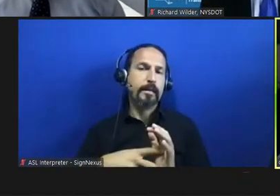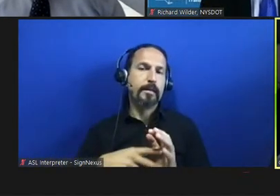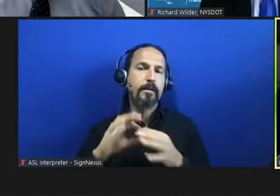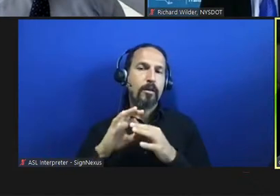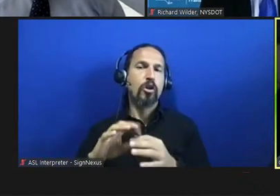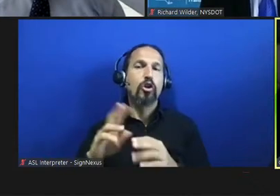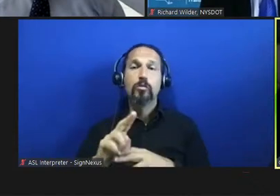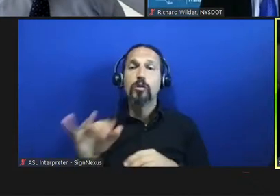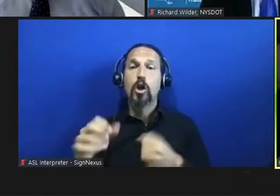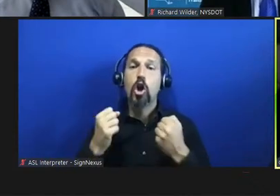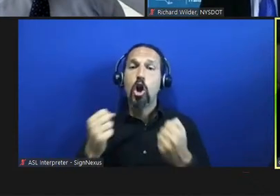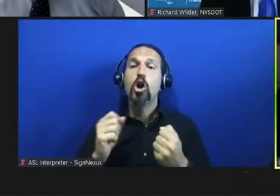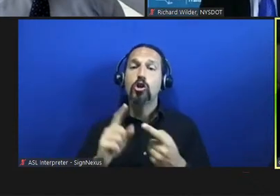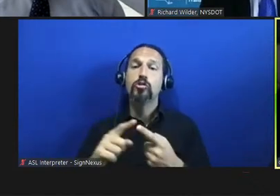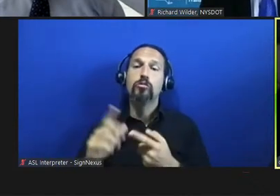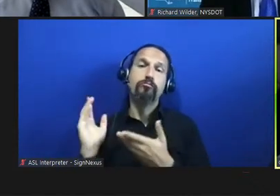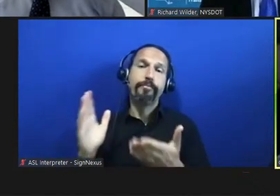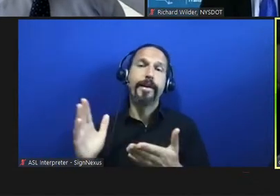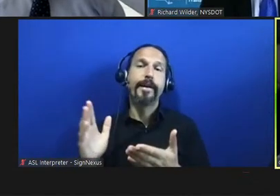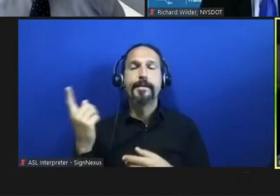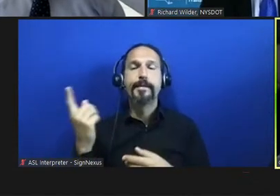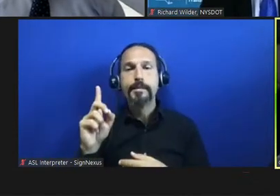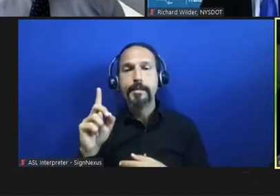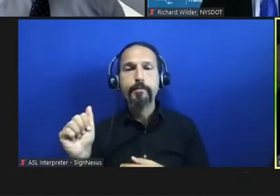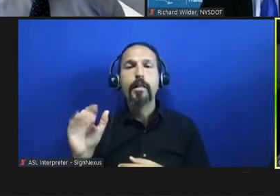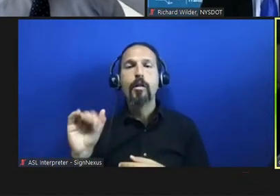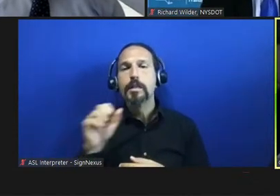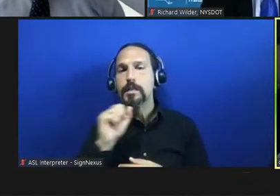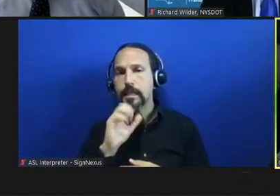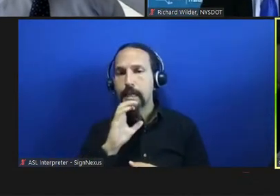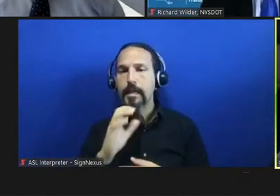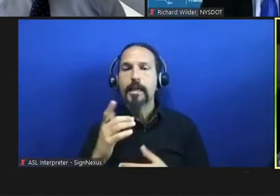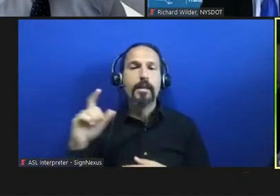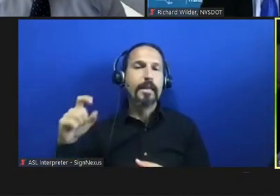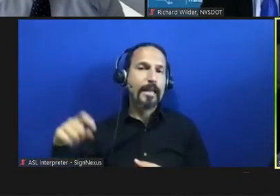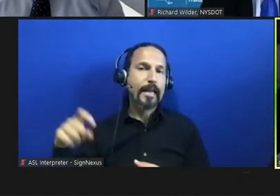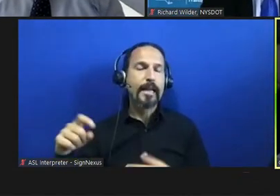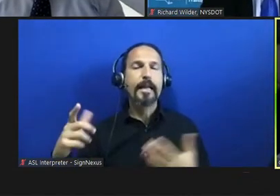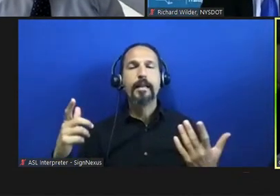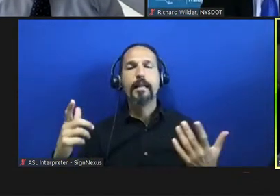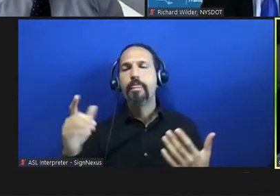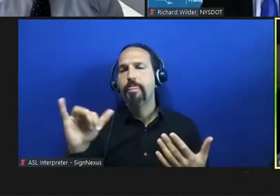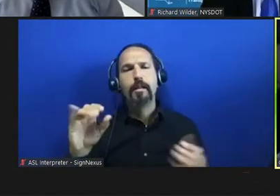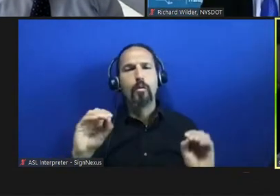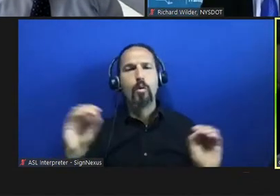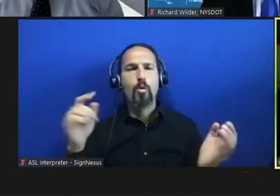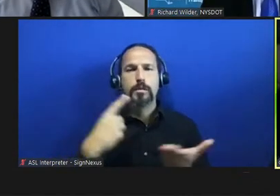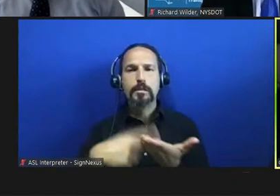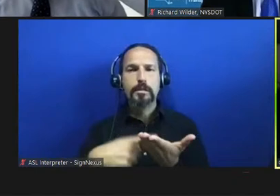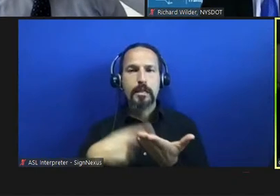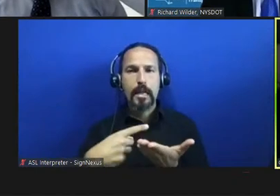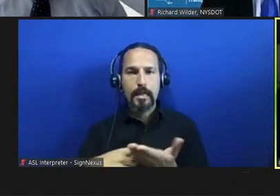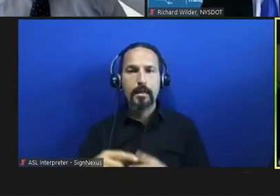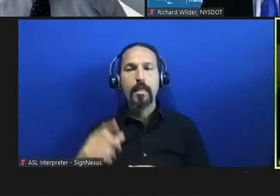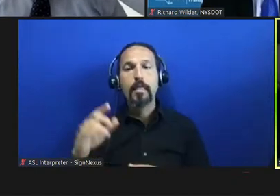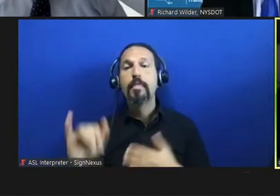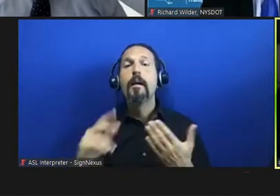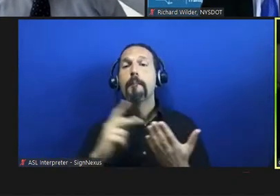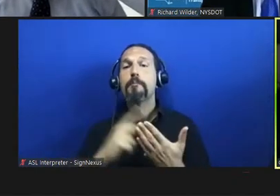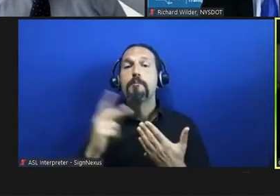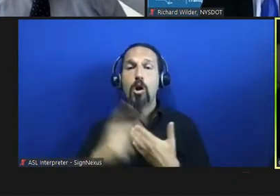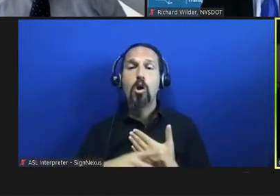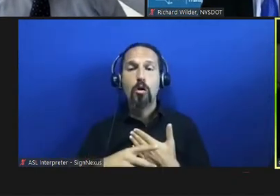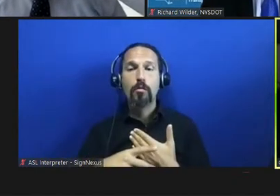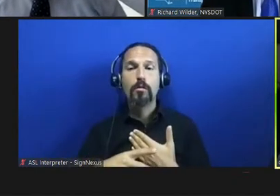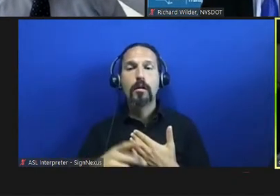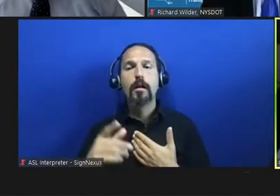using a car to transport a disabled or elderly person in need is not discussed this program takes